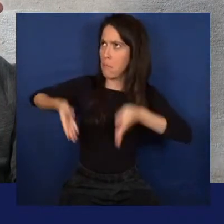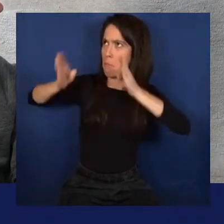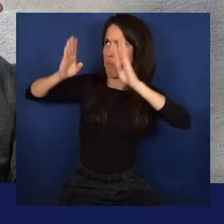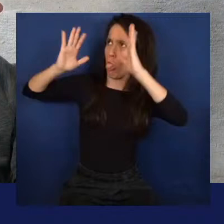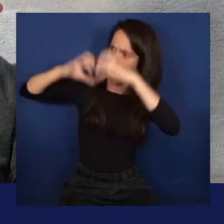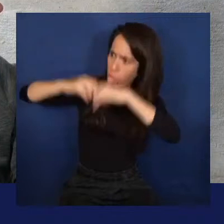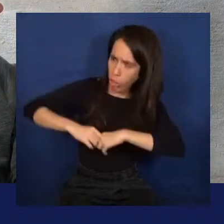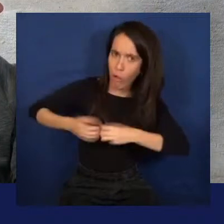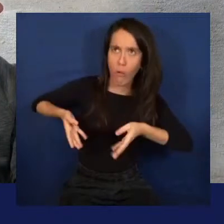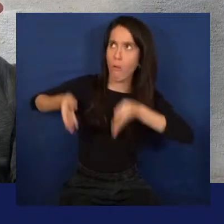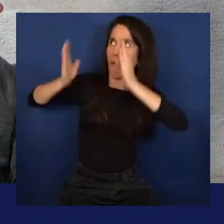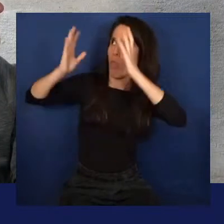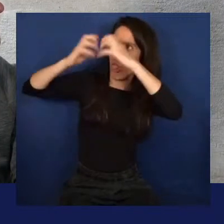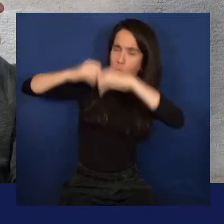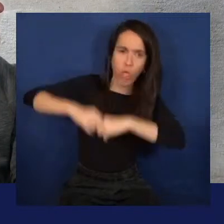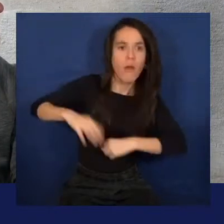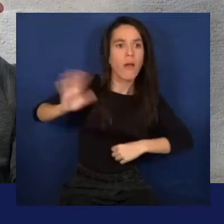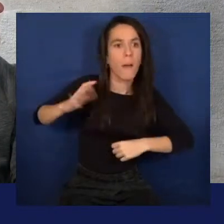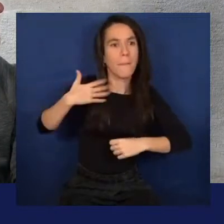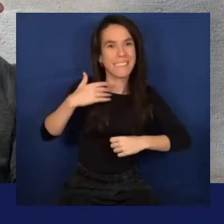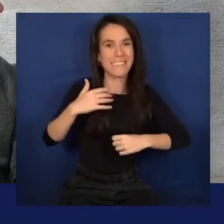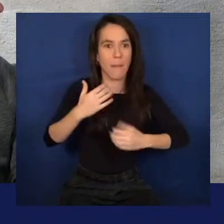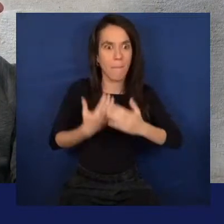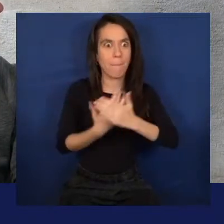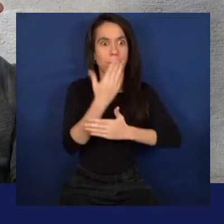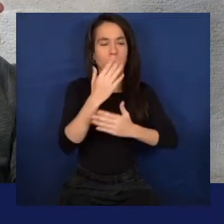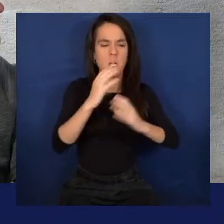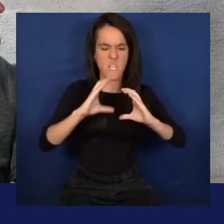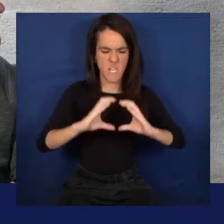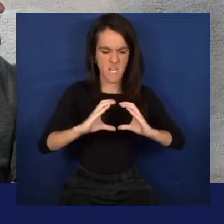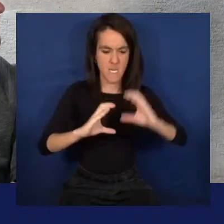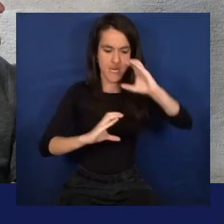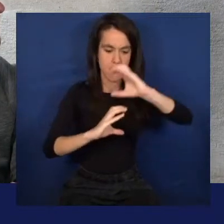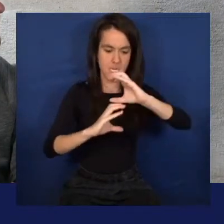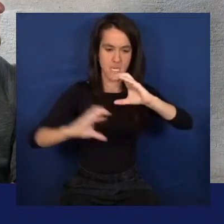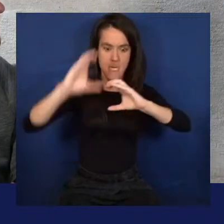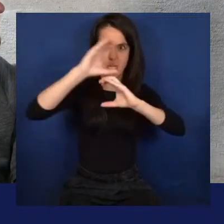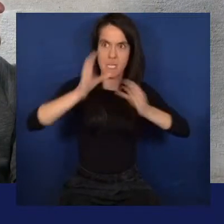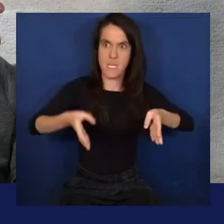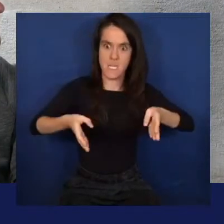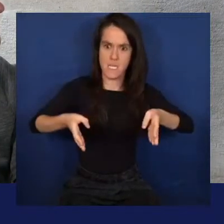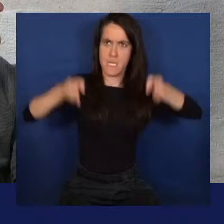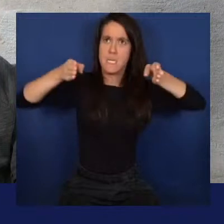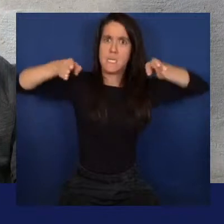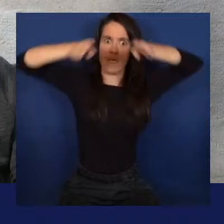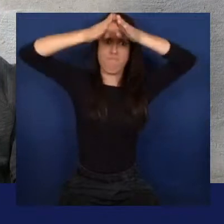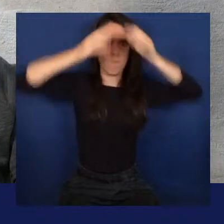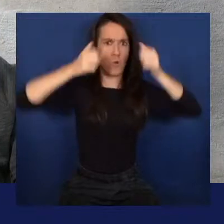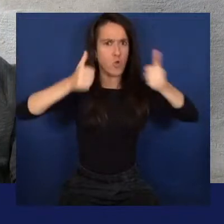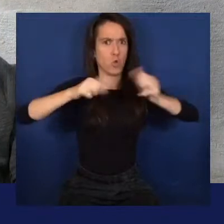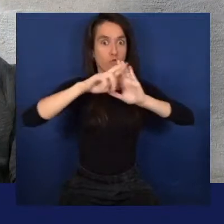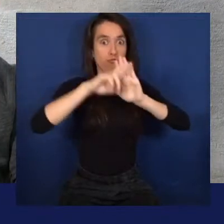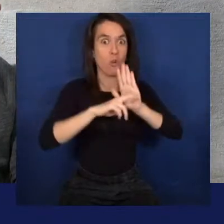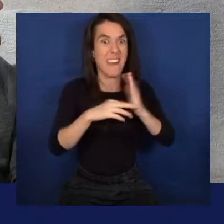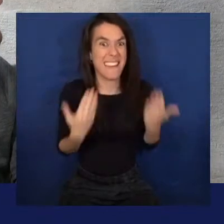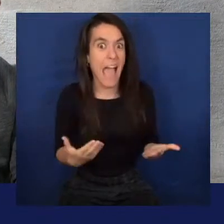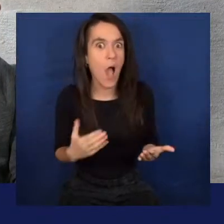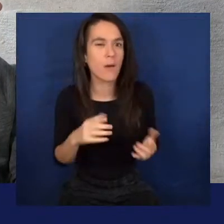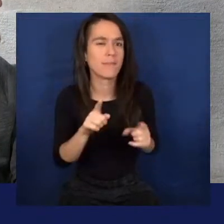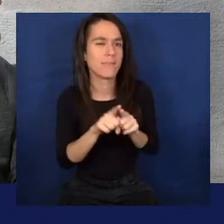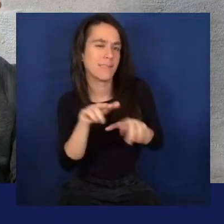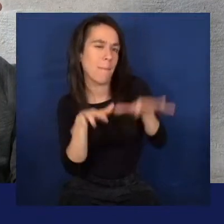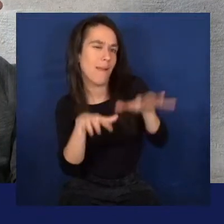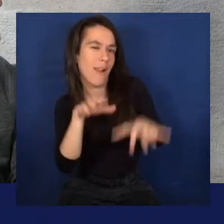should have rules. We are now reaching that point in software. Like there's a question of, when do we become a